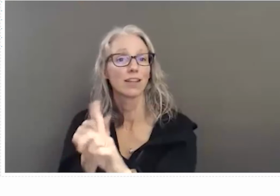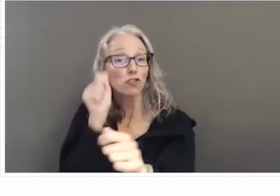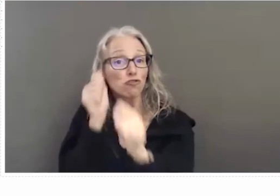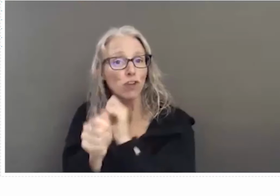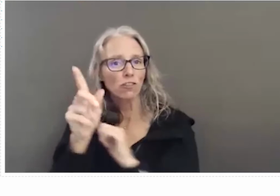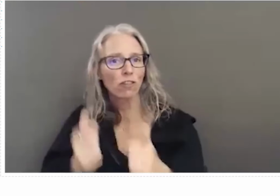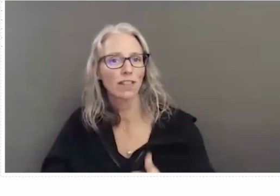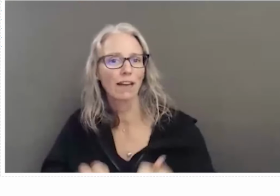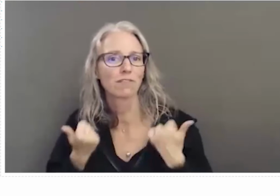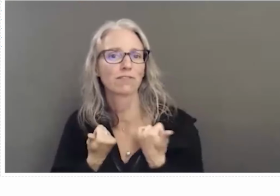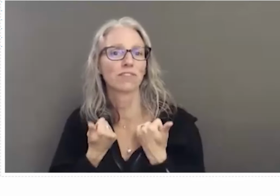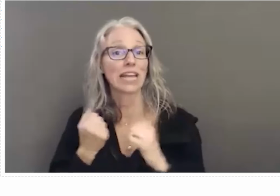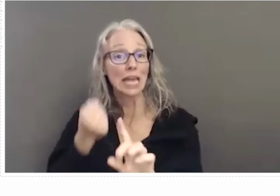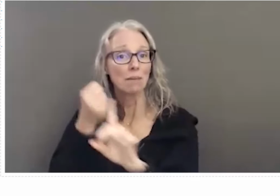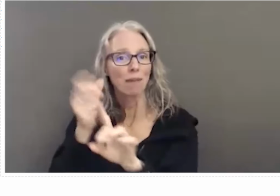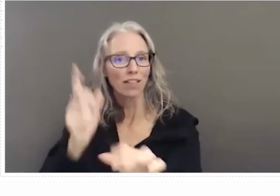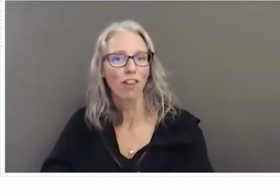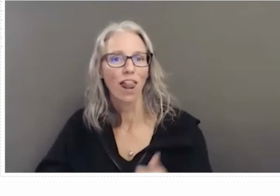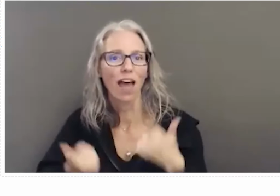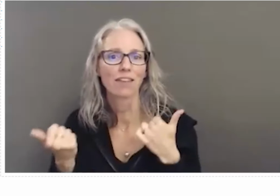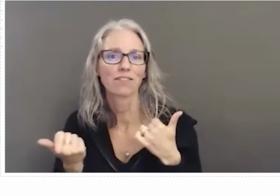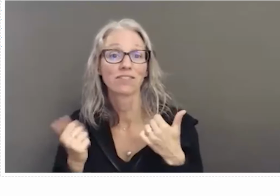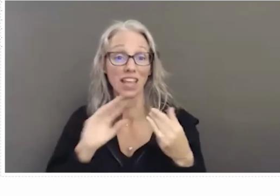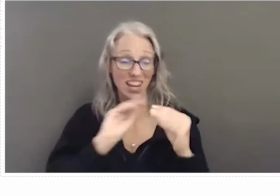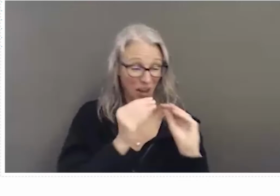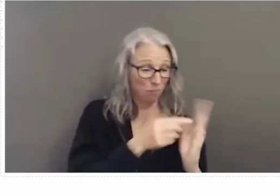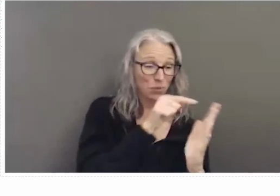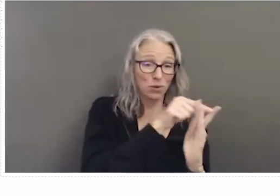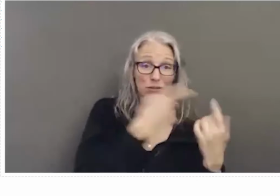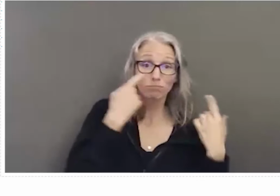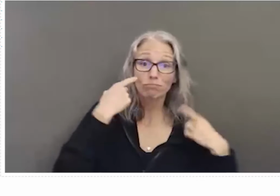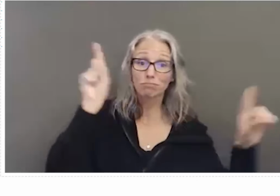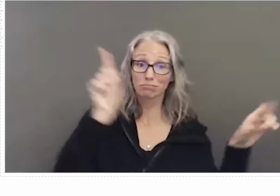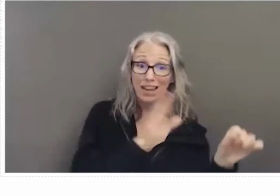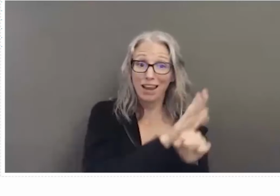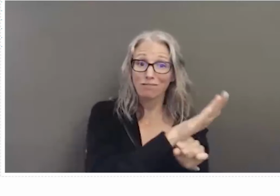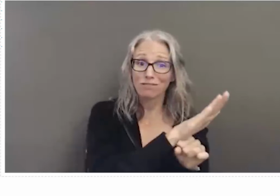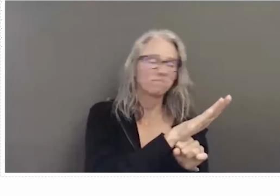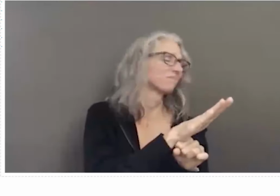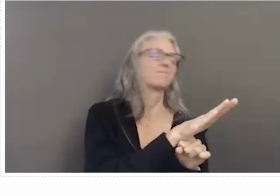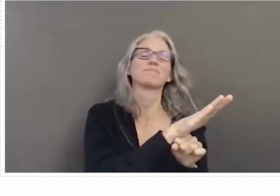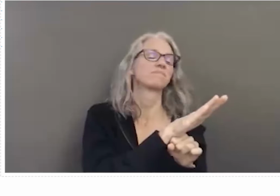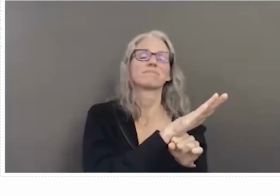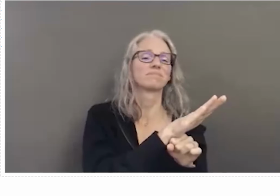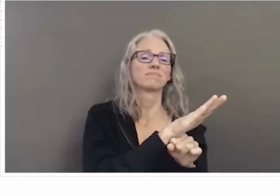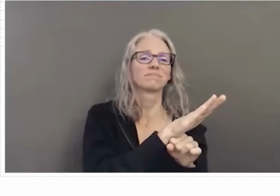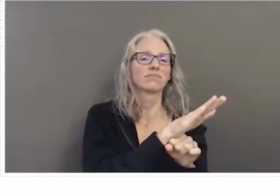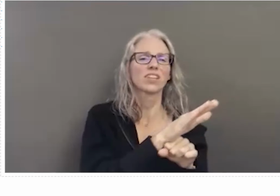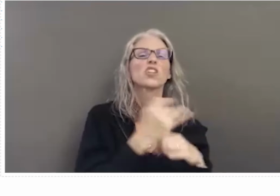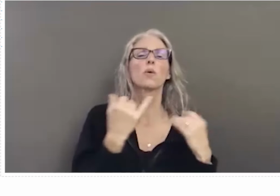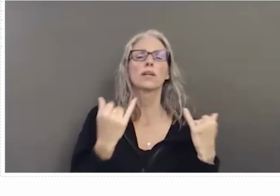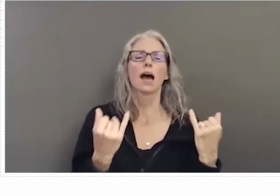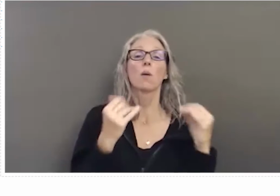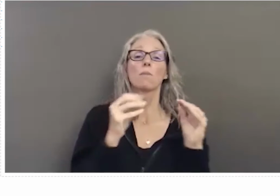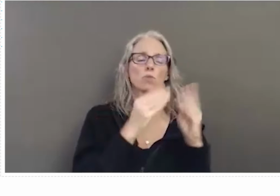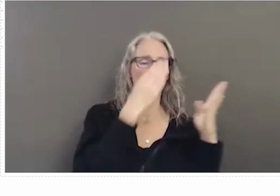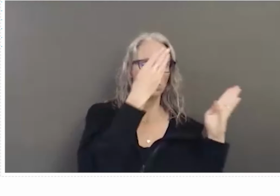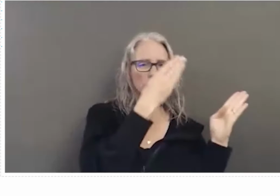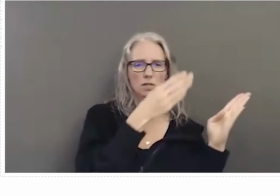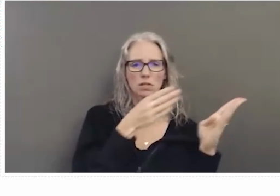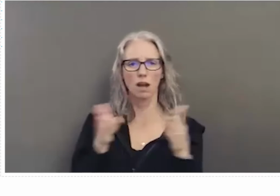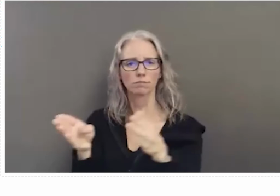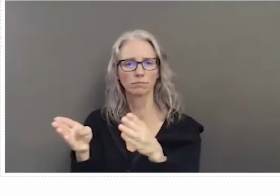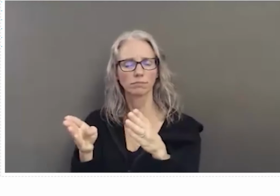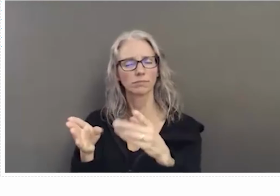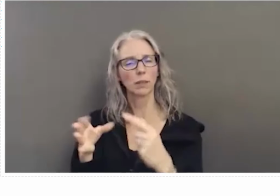always an indicator of success. And so I think what we can collectively do to shift that narrative is helpful for the sector